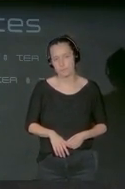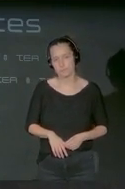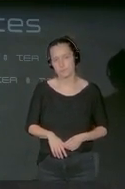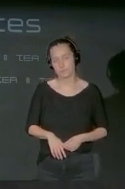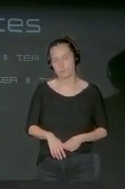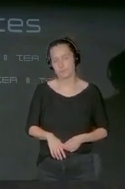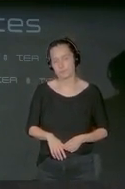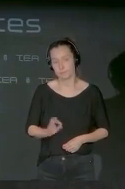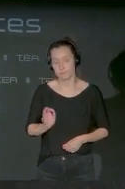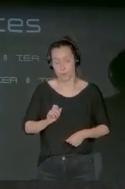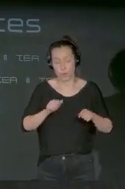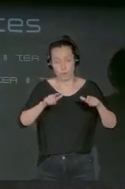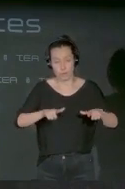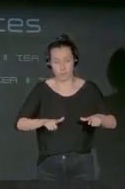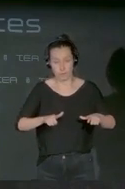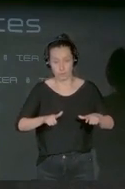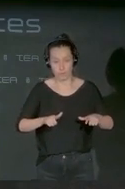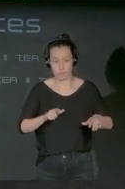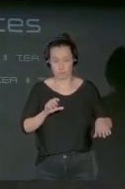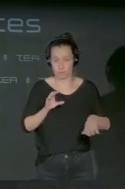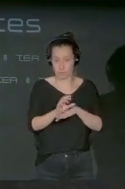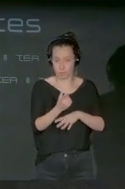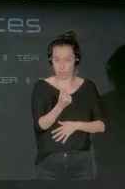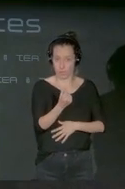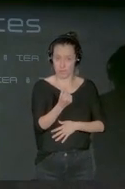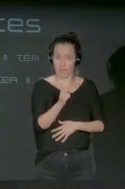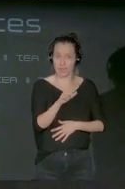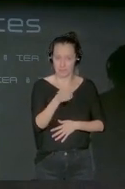some video games companies would be